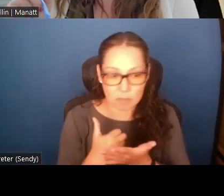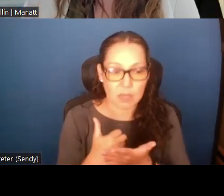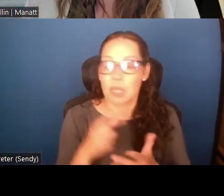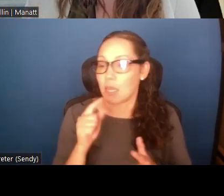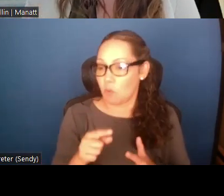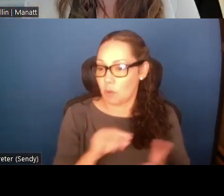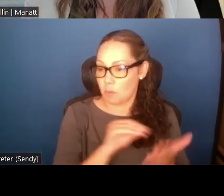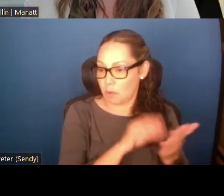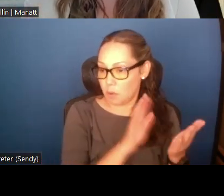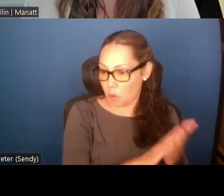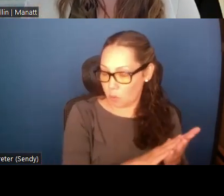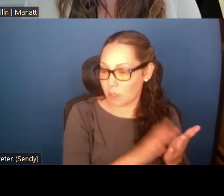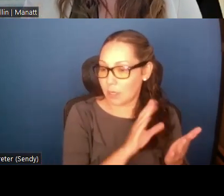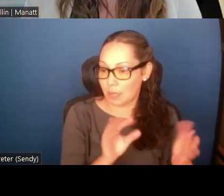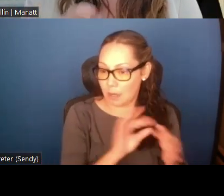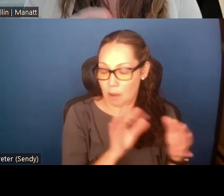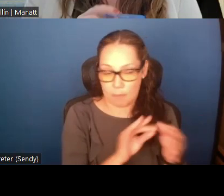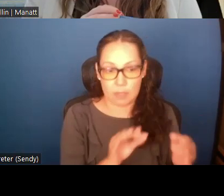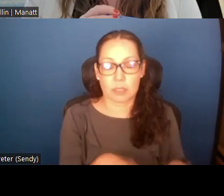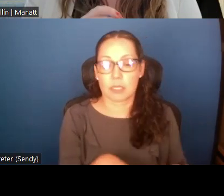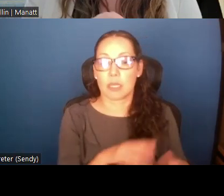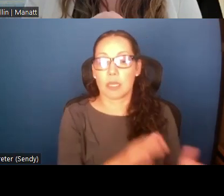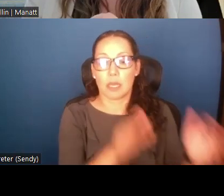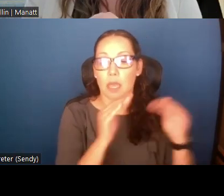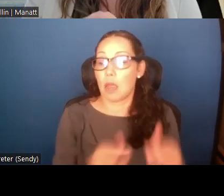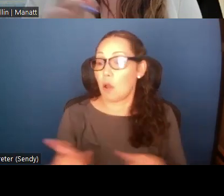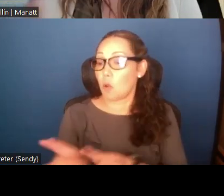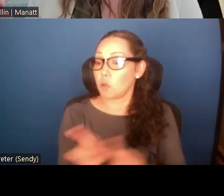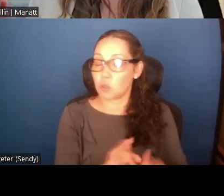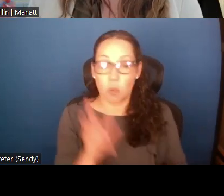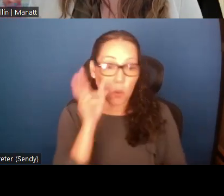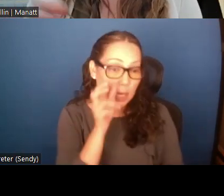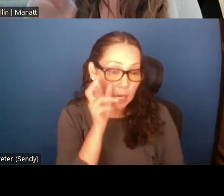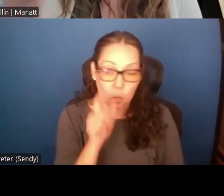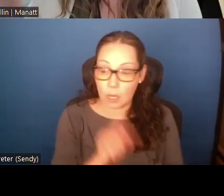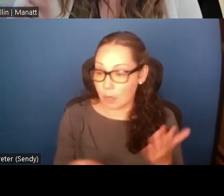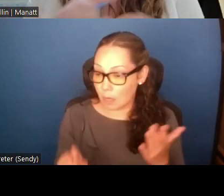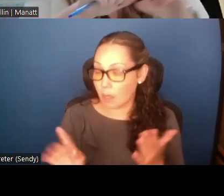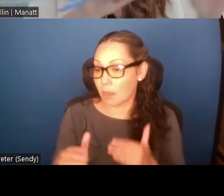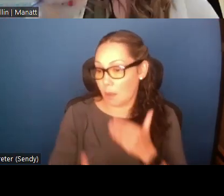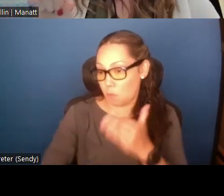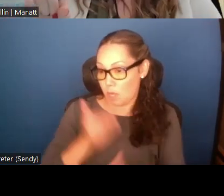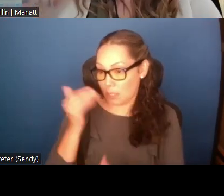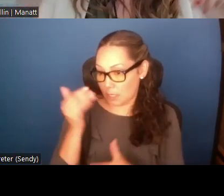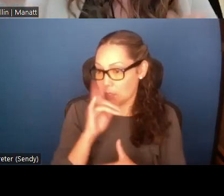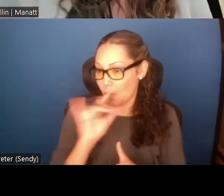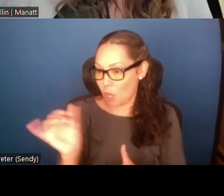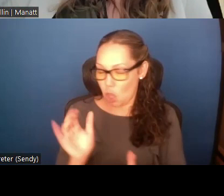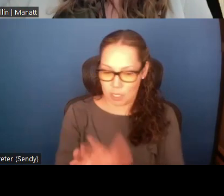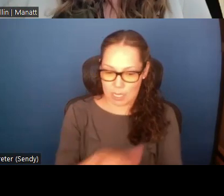comment and look to incorporate that. And then I'm also hearing a lot of feedback around this process, what it looks like, that middle